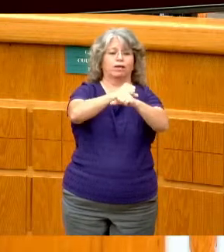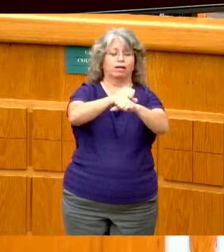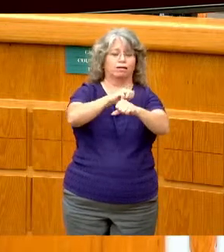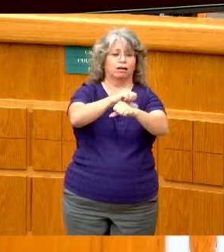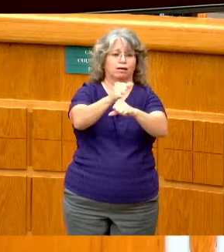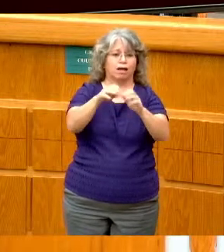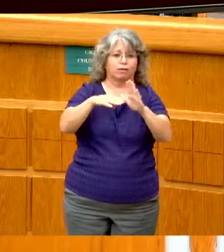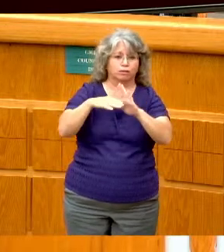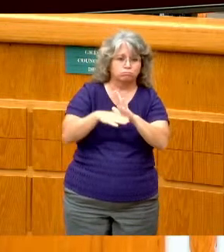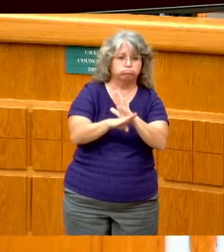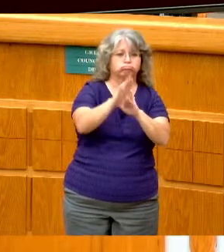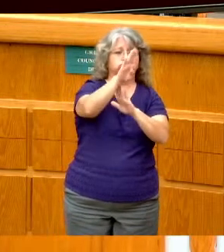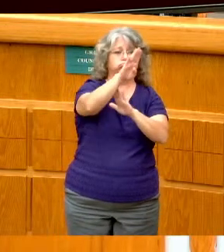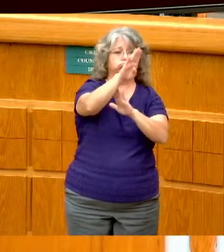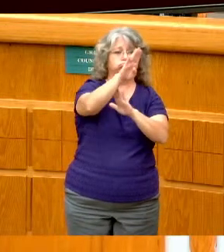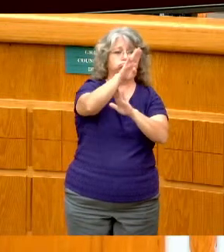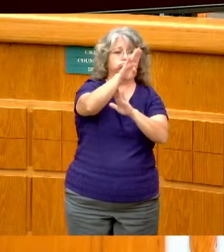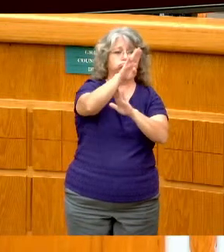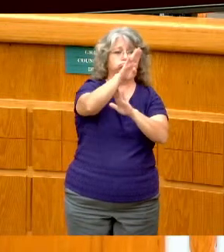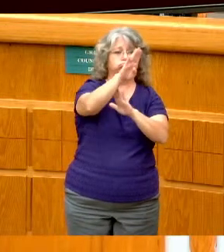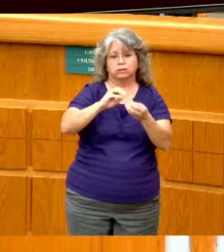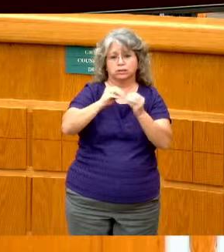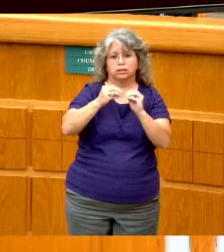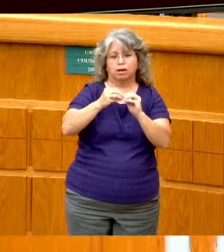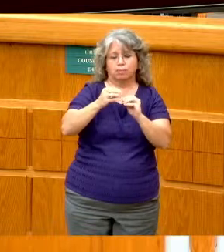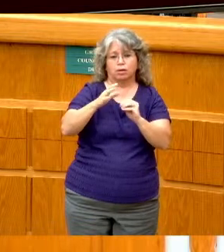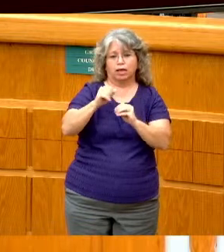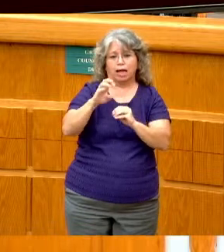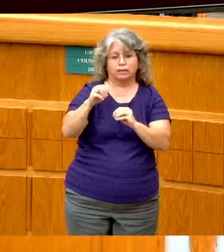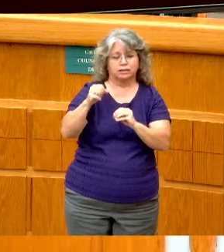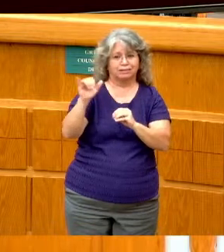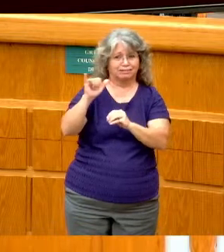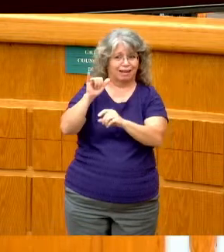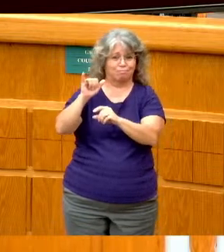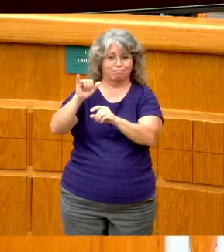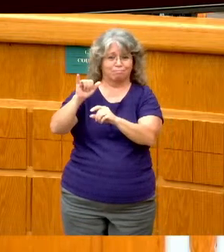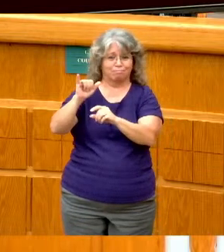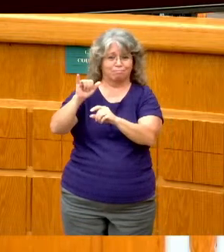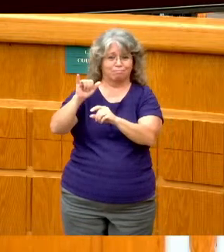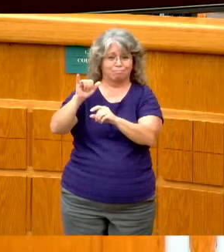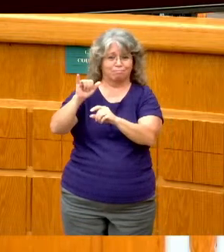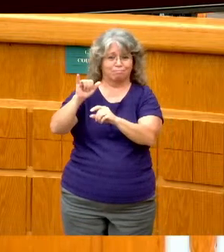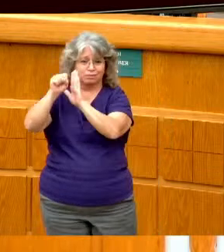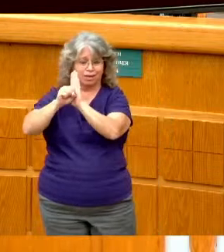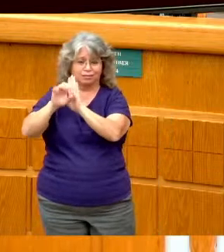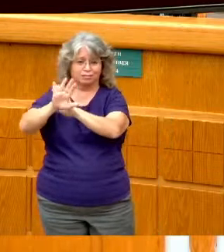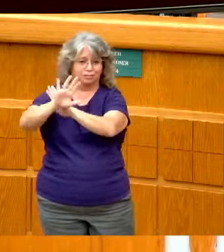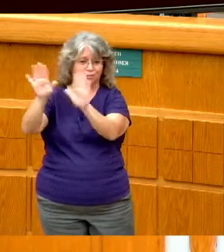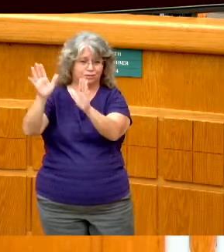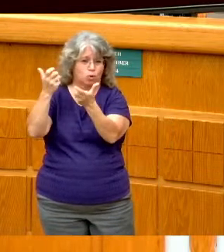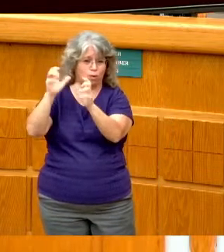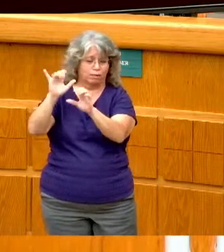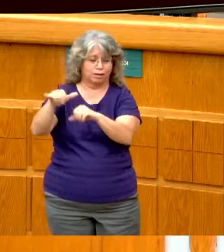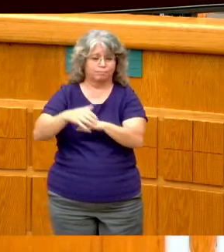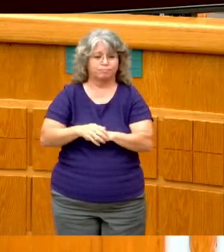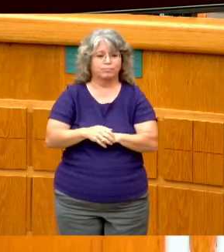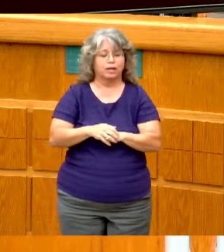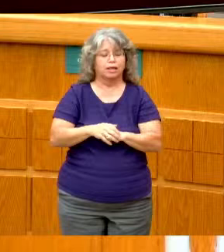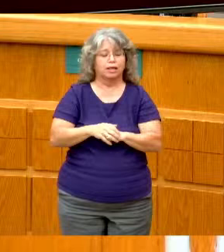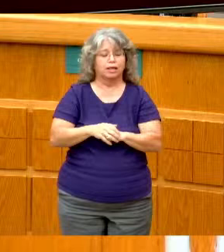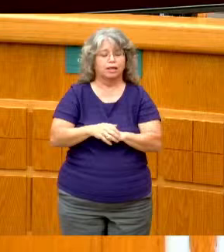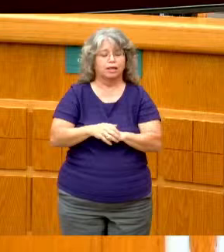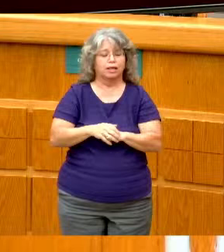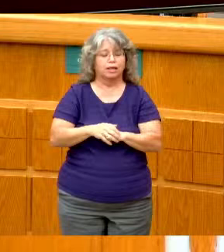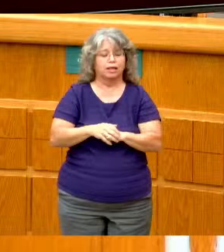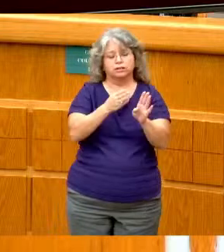they are experiencing up north. Variants continue to exist in our community and across the United